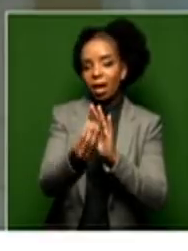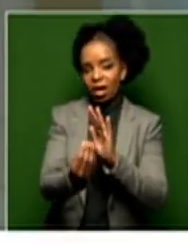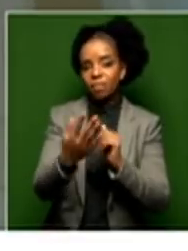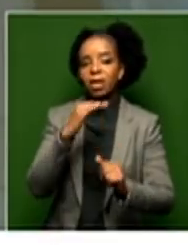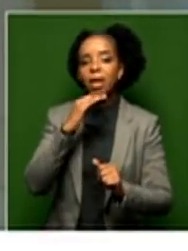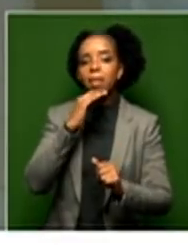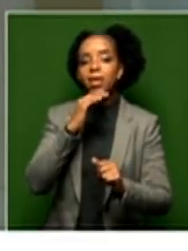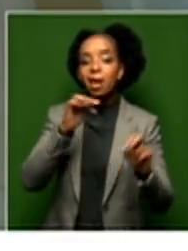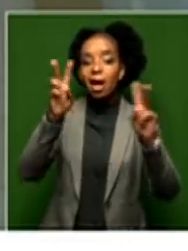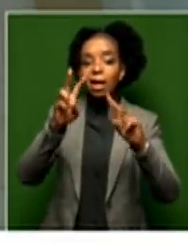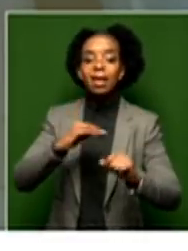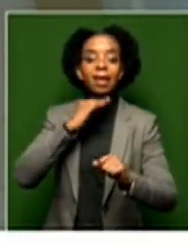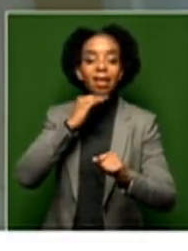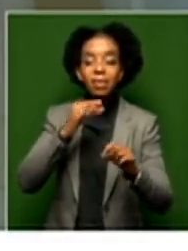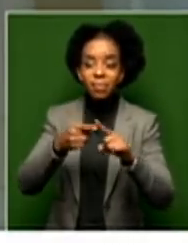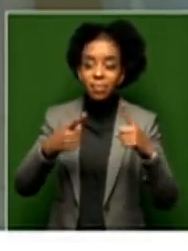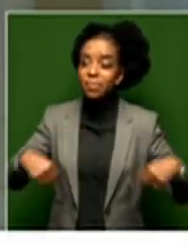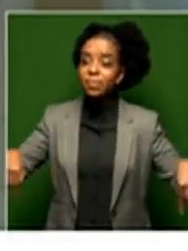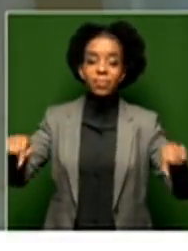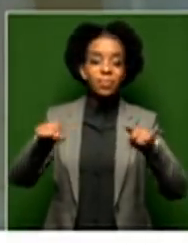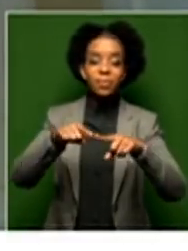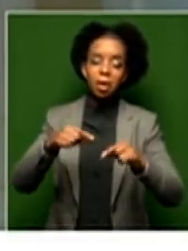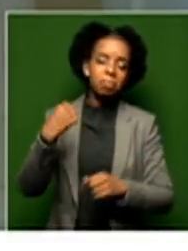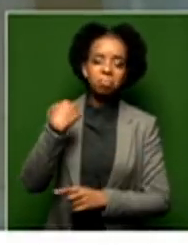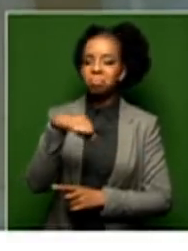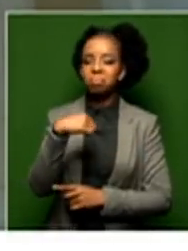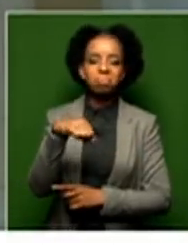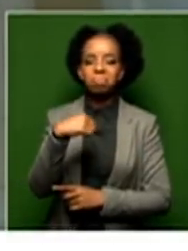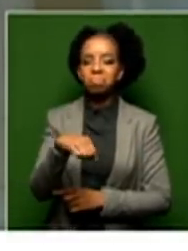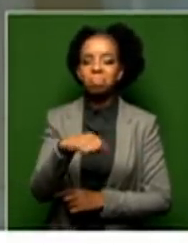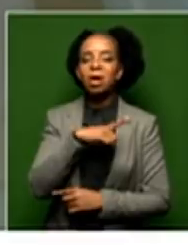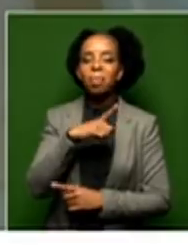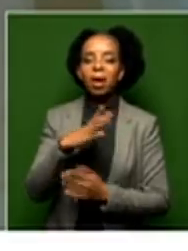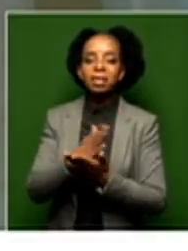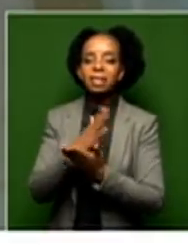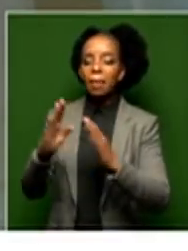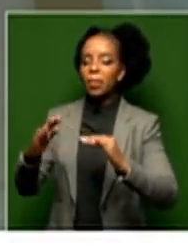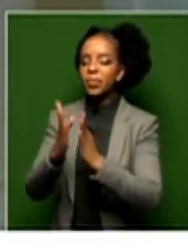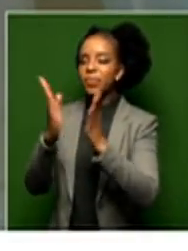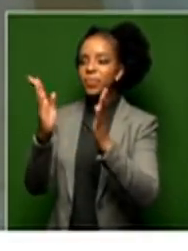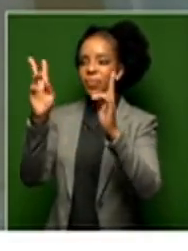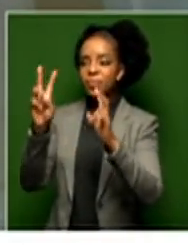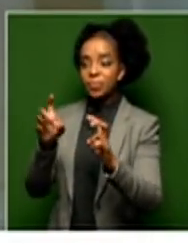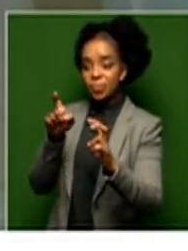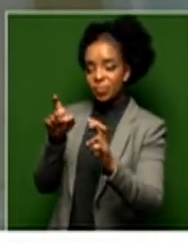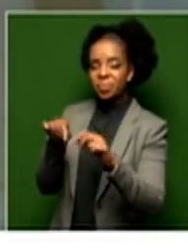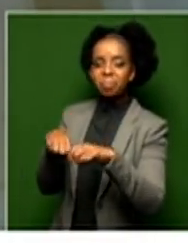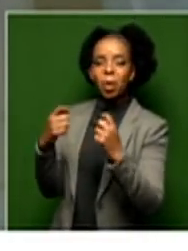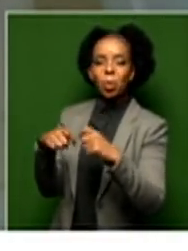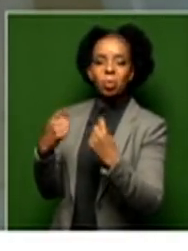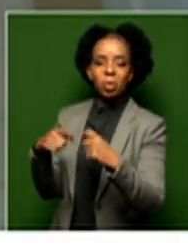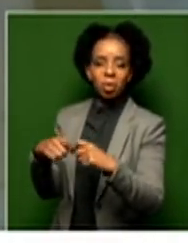that is available for service because it's being contained or broken down. So it's really critical that